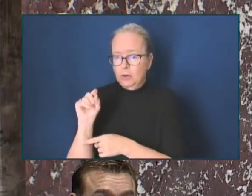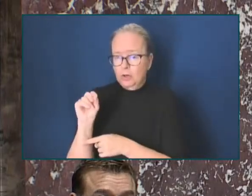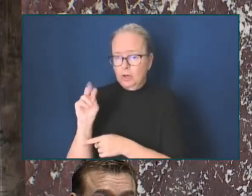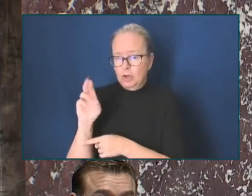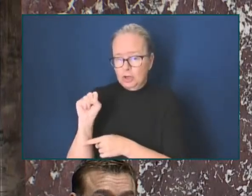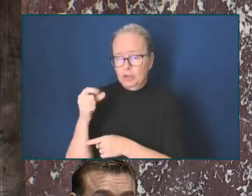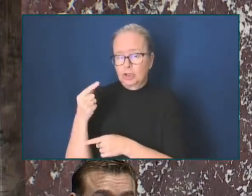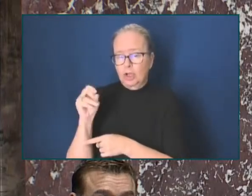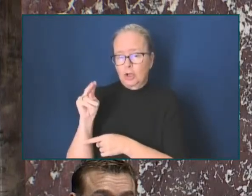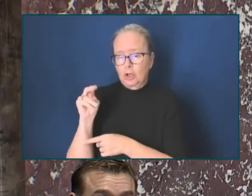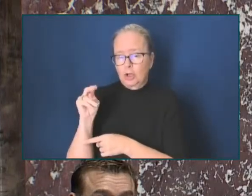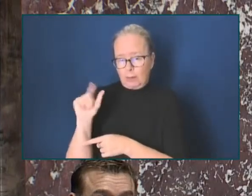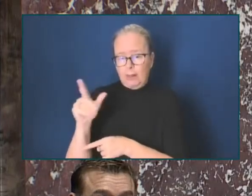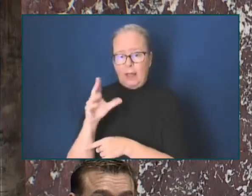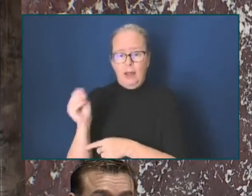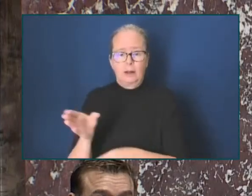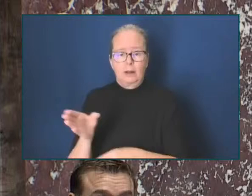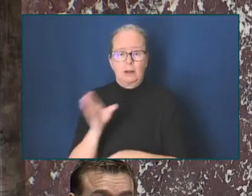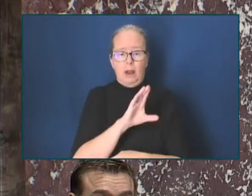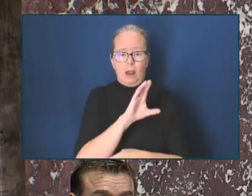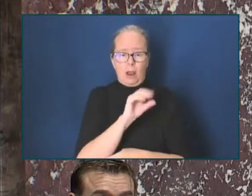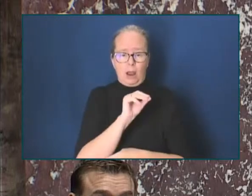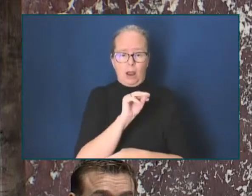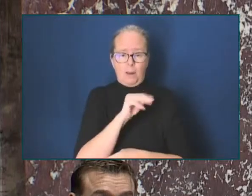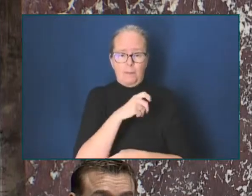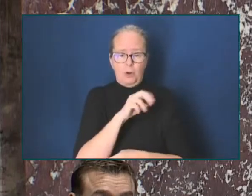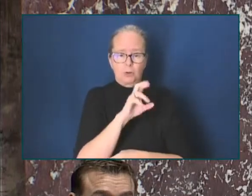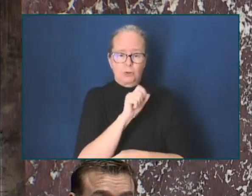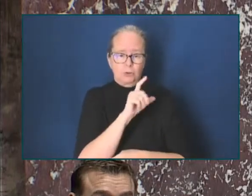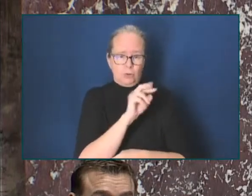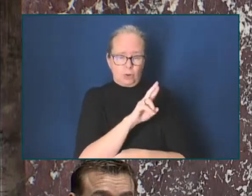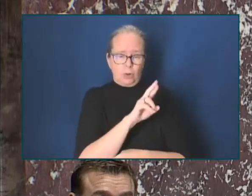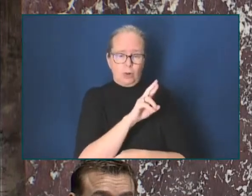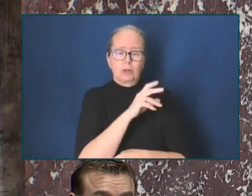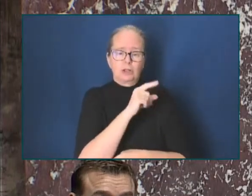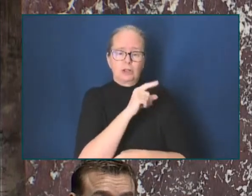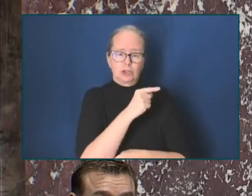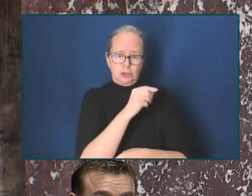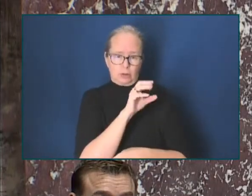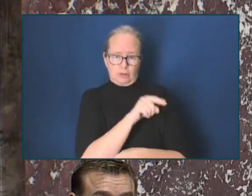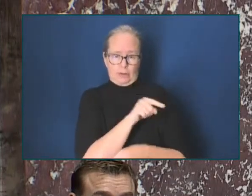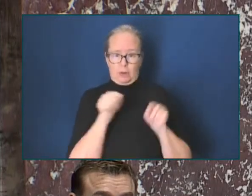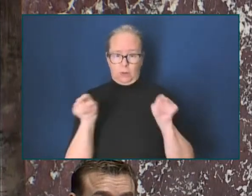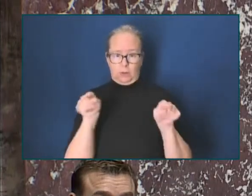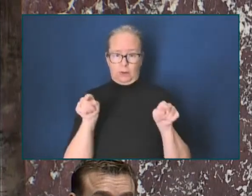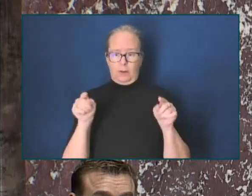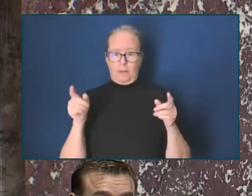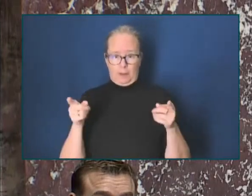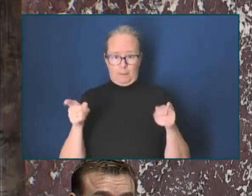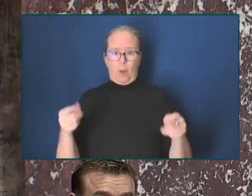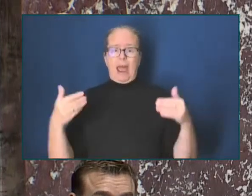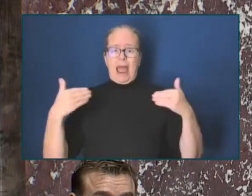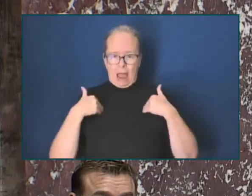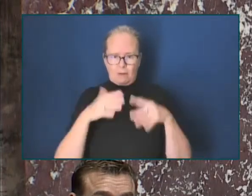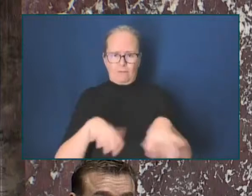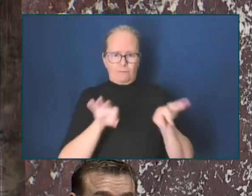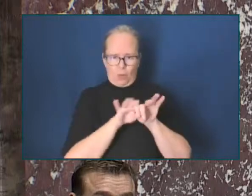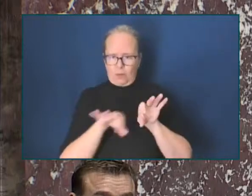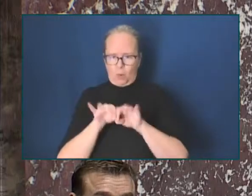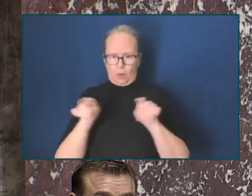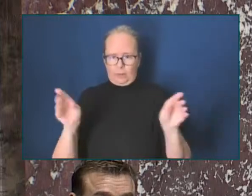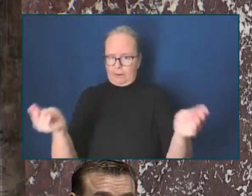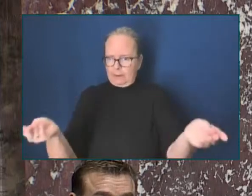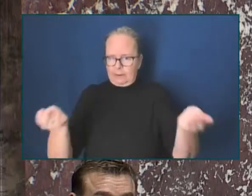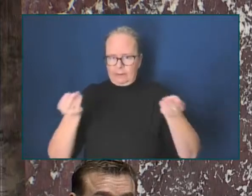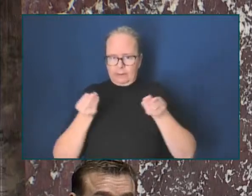with spending within British Columbia. So we've asked for updates on the grizzly bear management plan, the commercial vehicle safety audit,